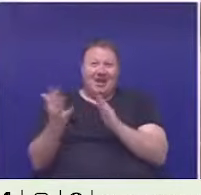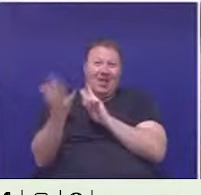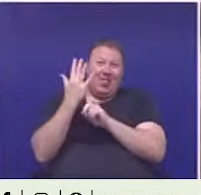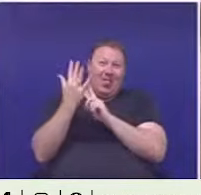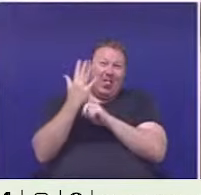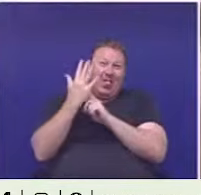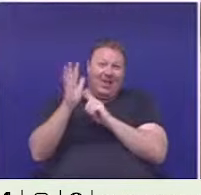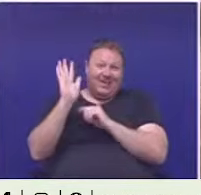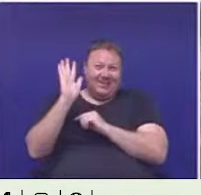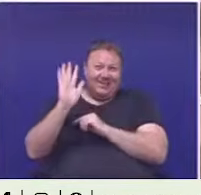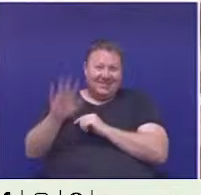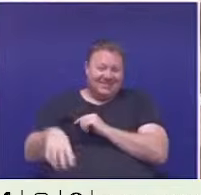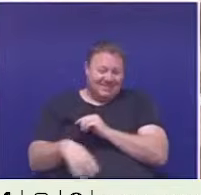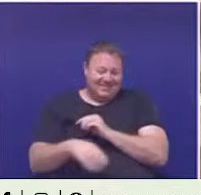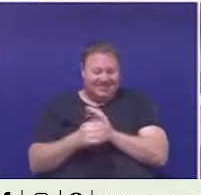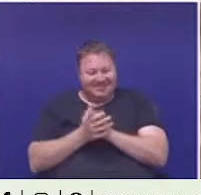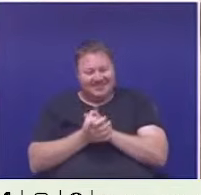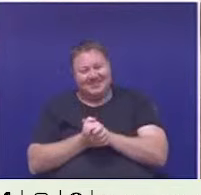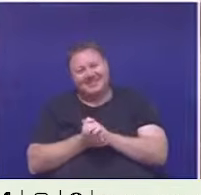me.